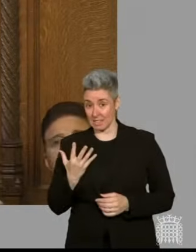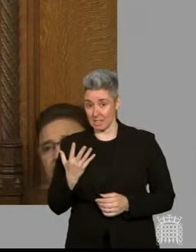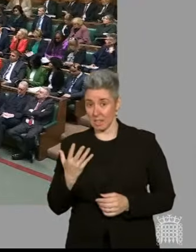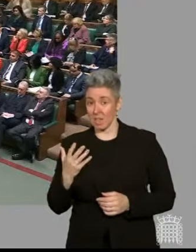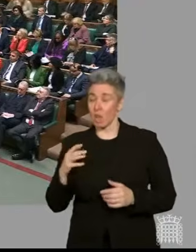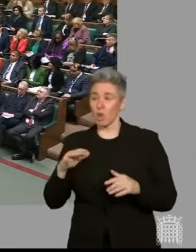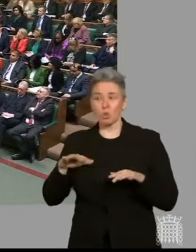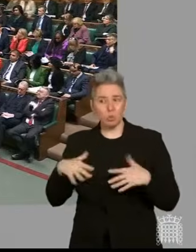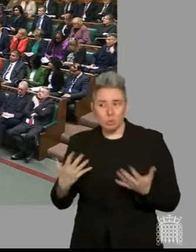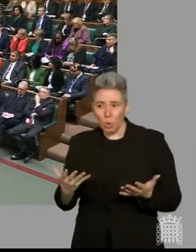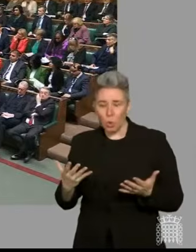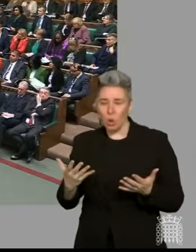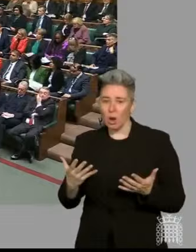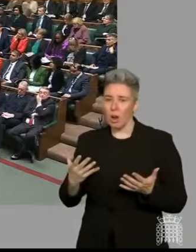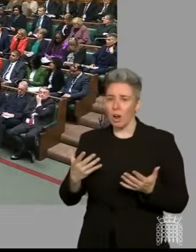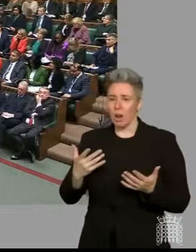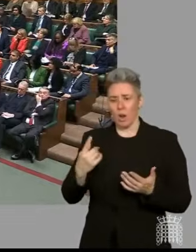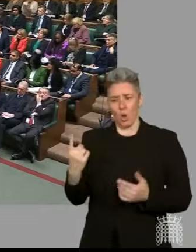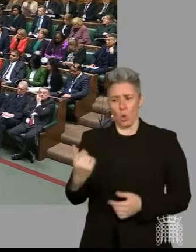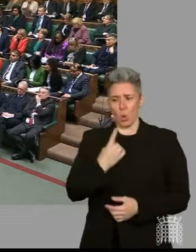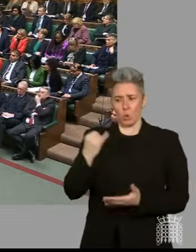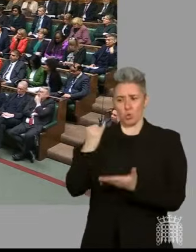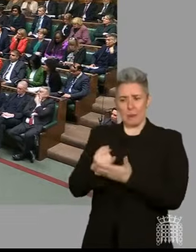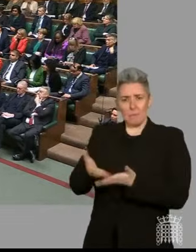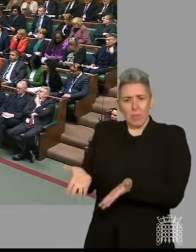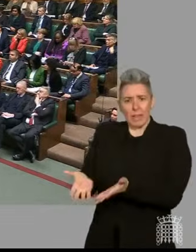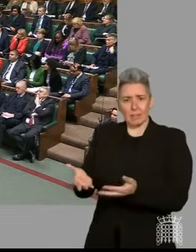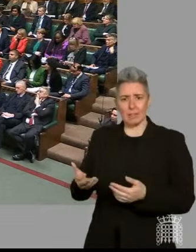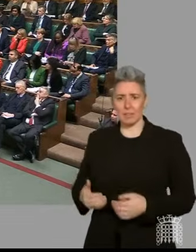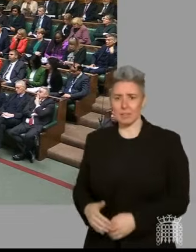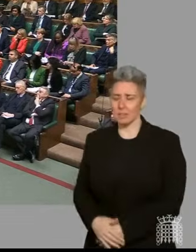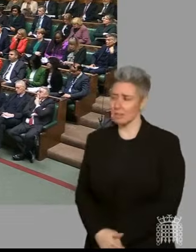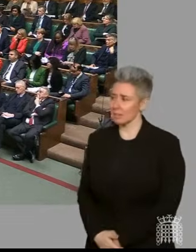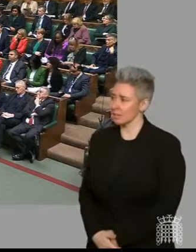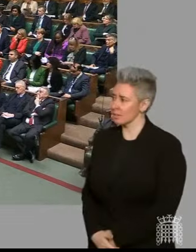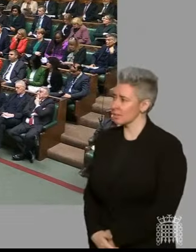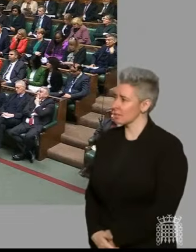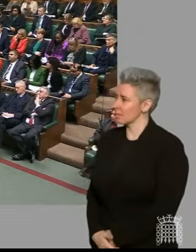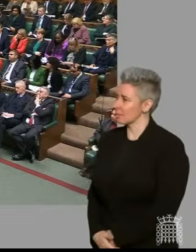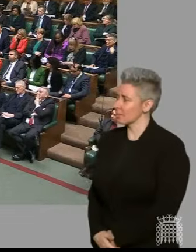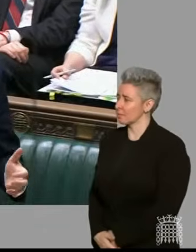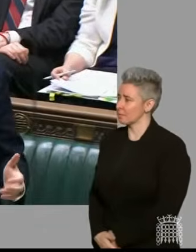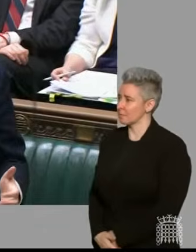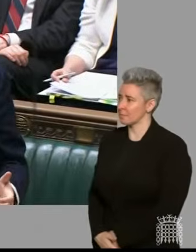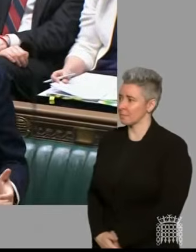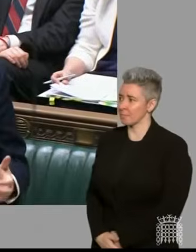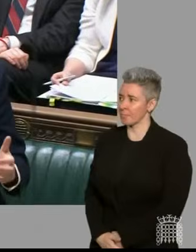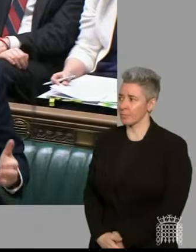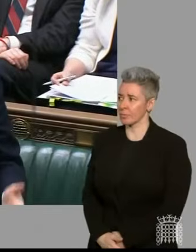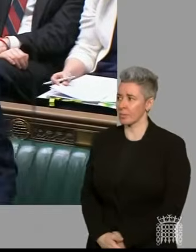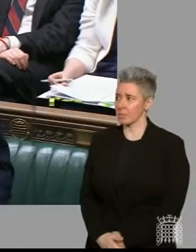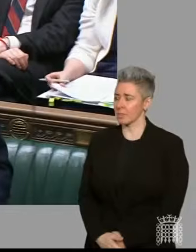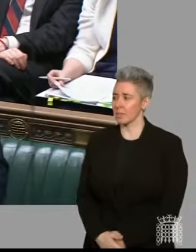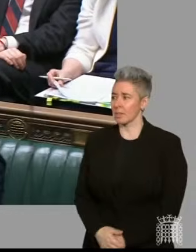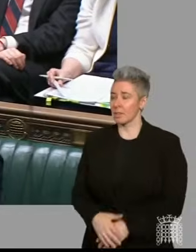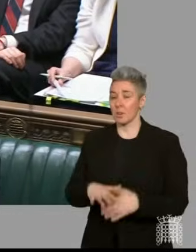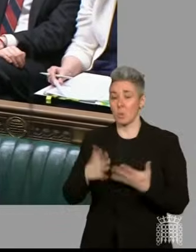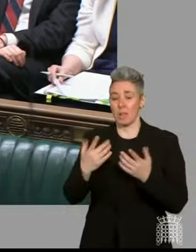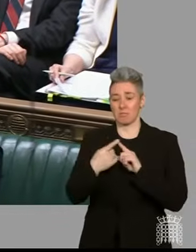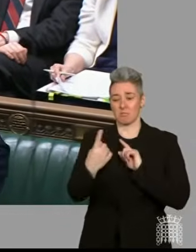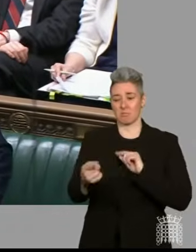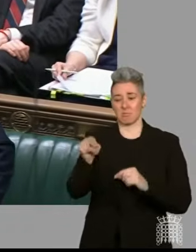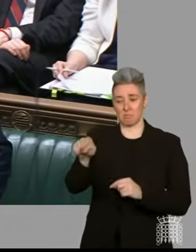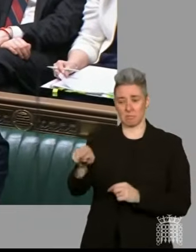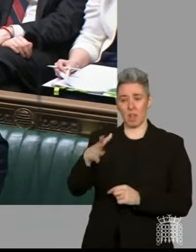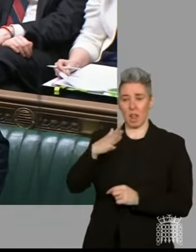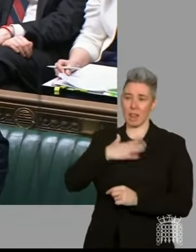that? Deputy Prime Minister. Well, the party opposite like to pretend the pandemic didn't happen, and